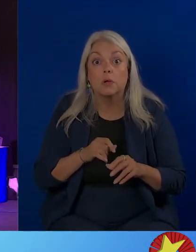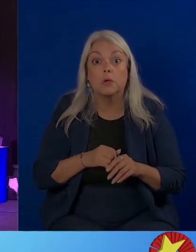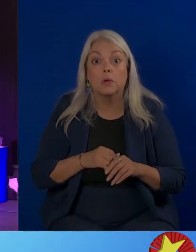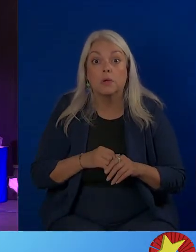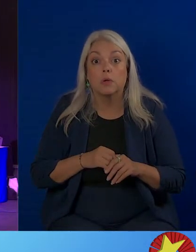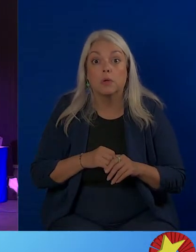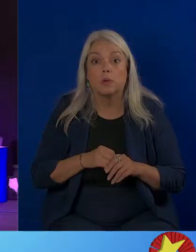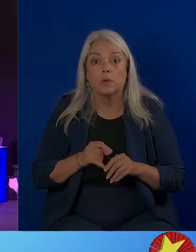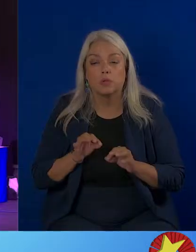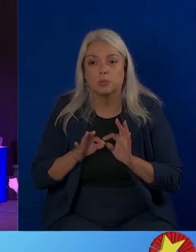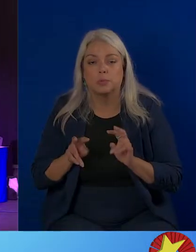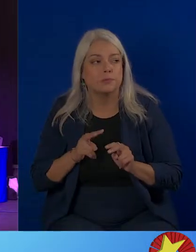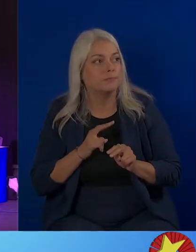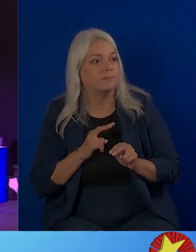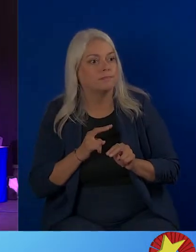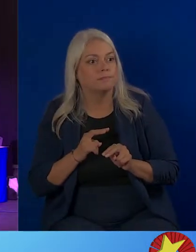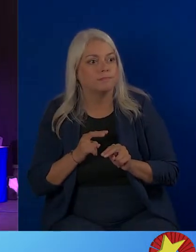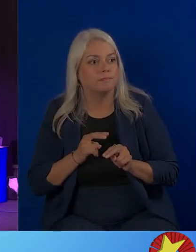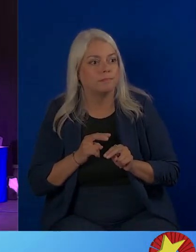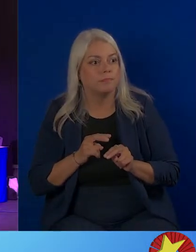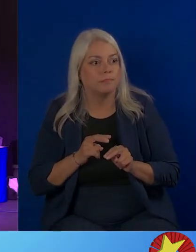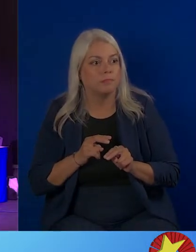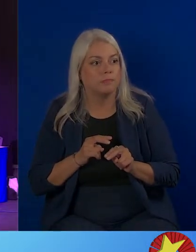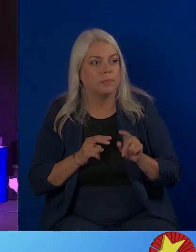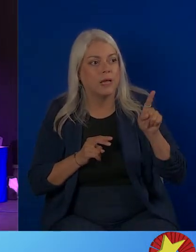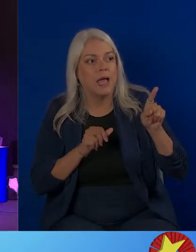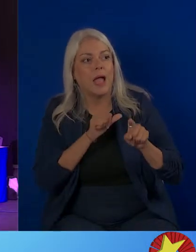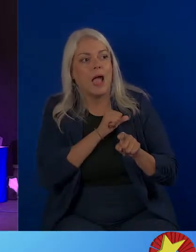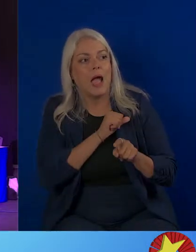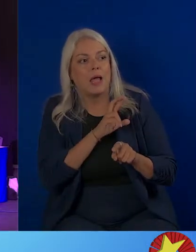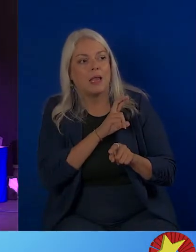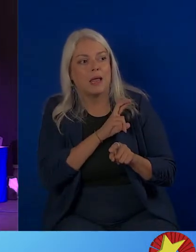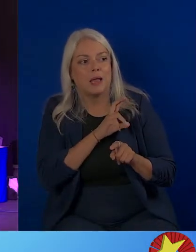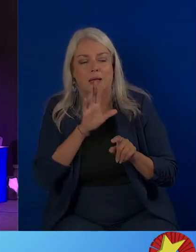Okay. Excuse me, this is Superintendent Reichman.